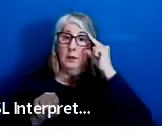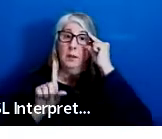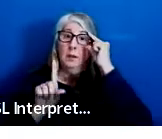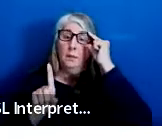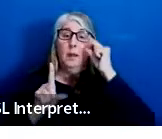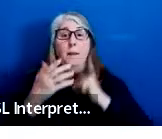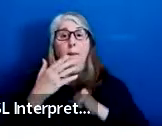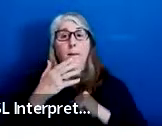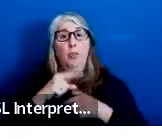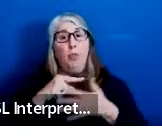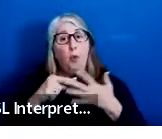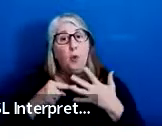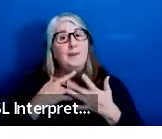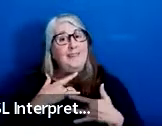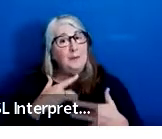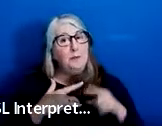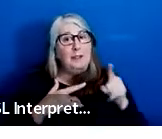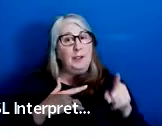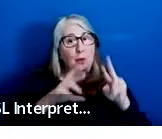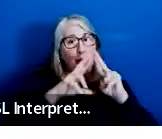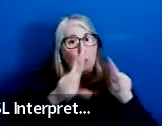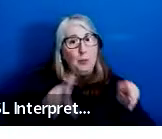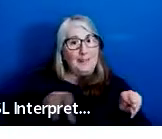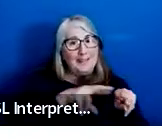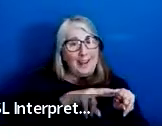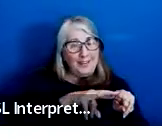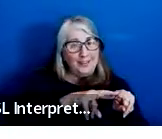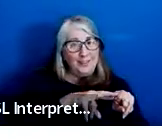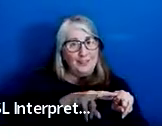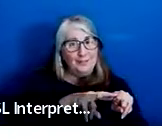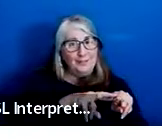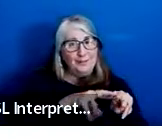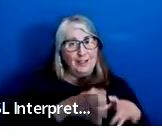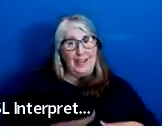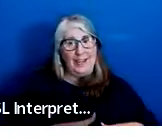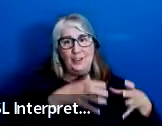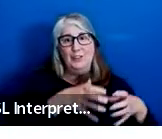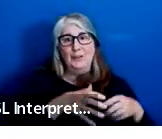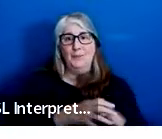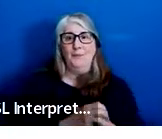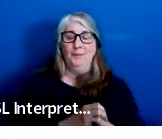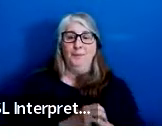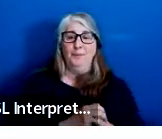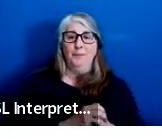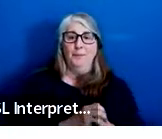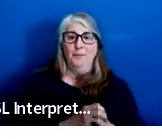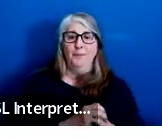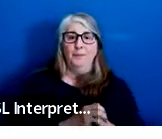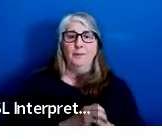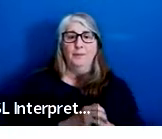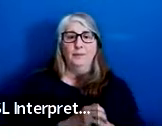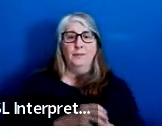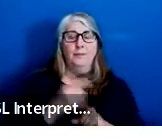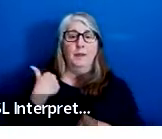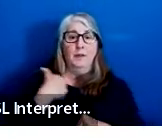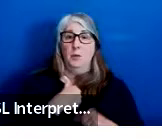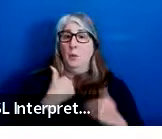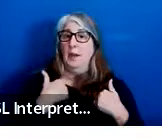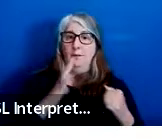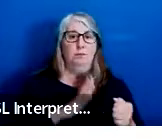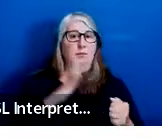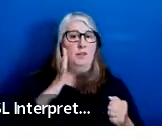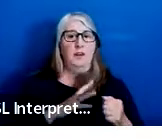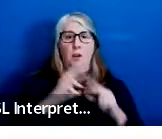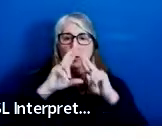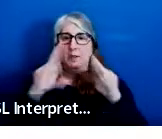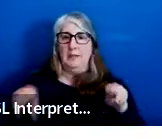those materials would go into our recycling container. Mhm. We do have a state-of-the-art recycling